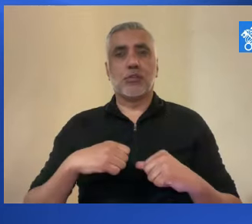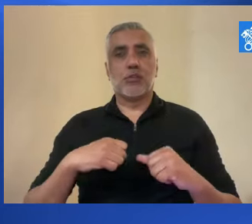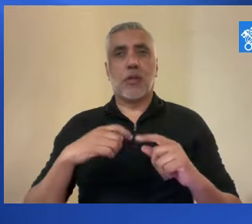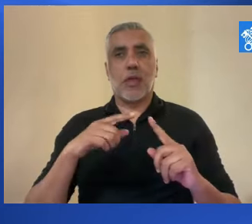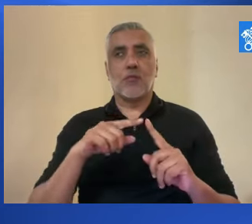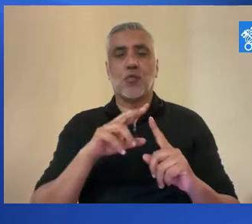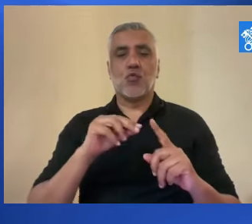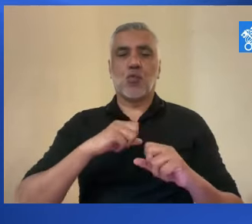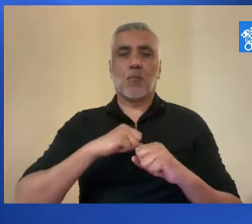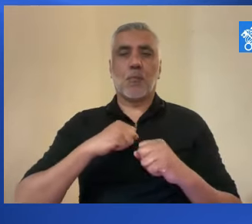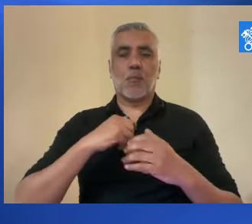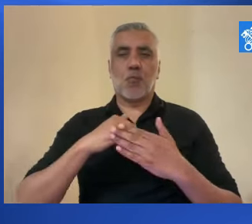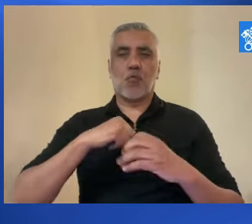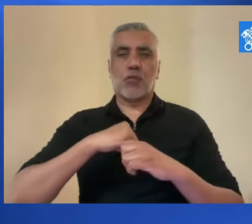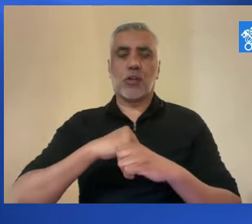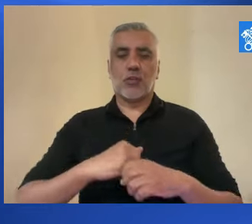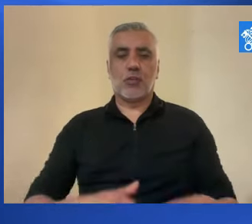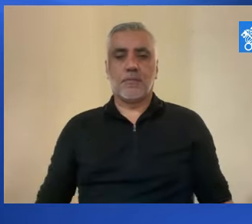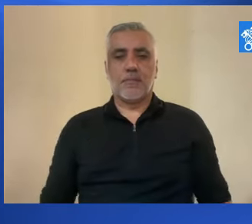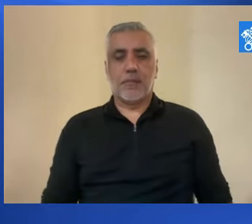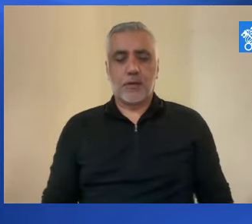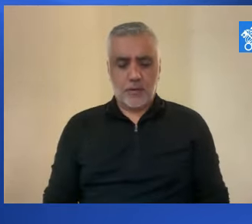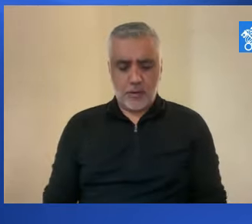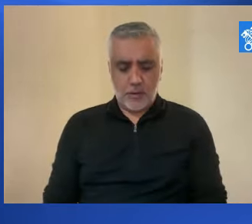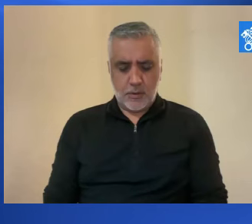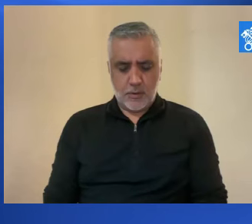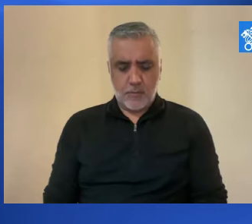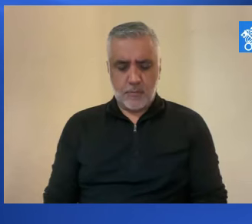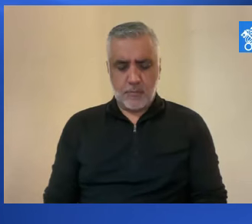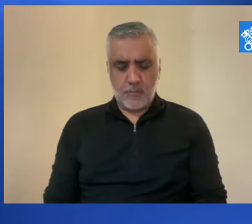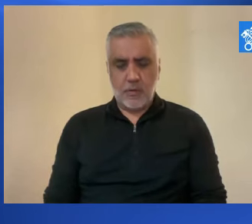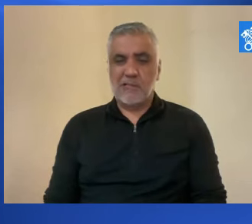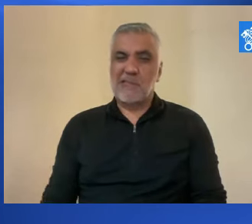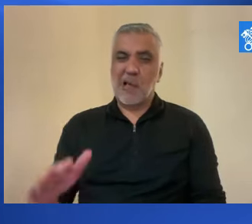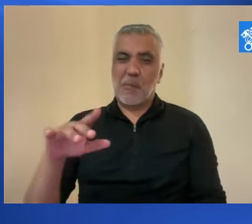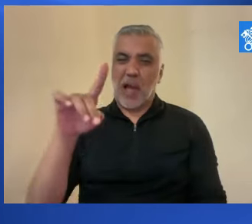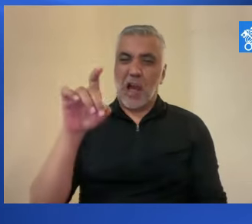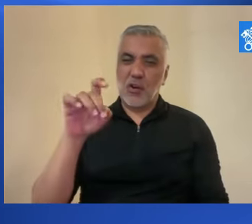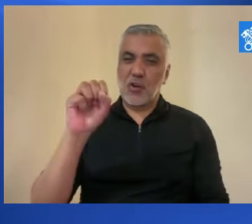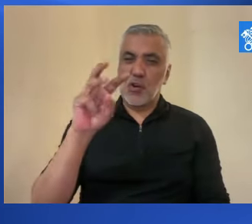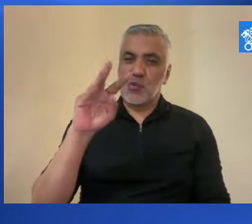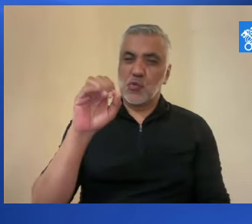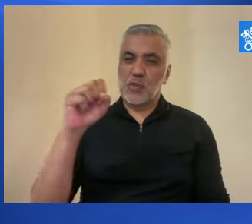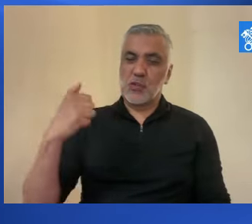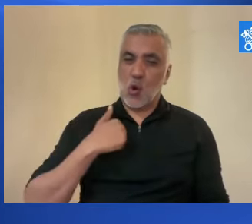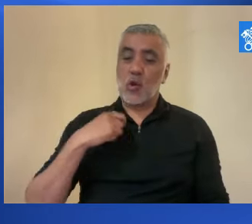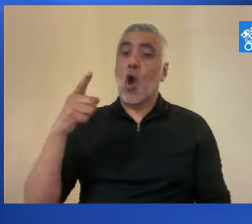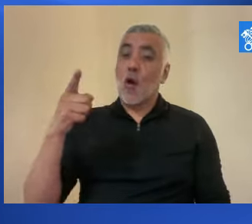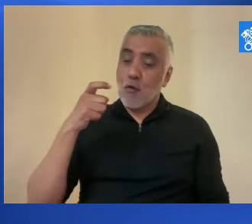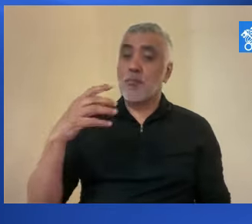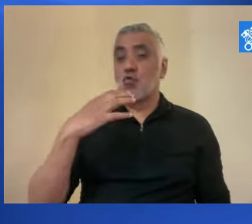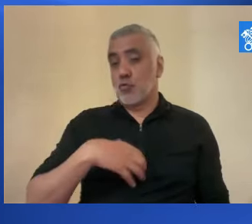There's about 100, slightly over 100 Swiss Guards in total. They all come from Switzerland after completing military service in